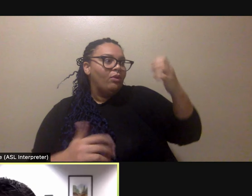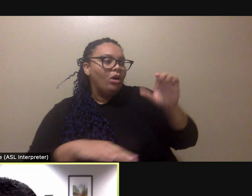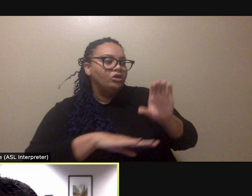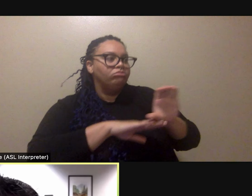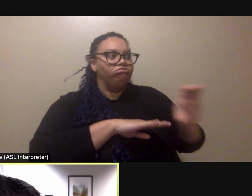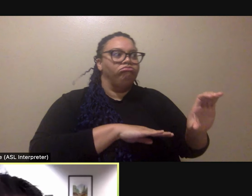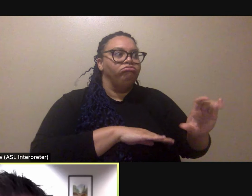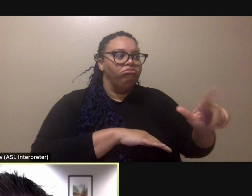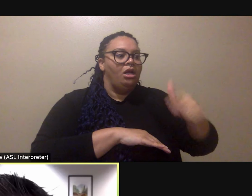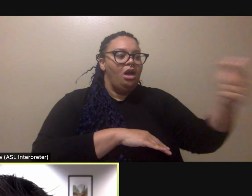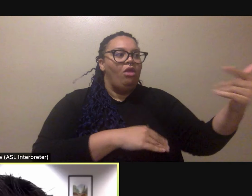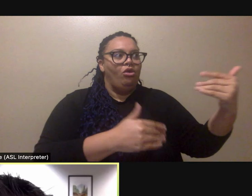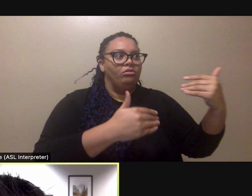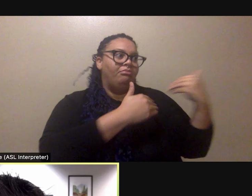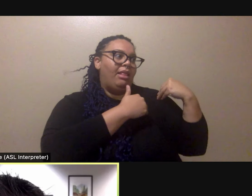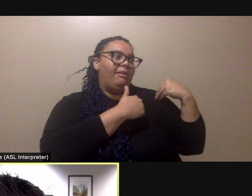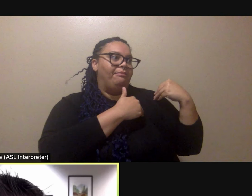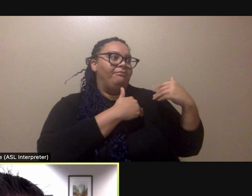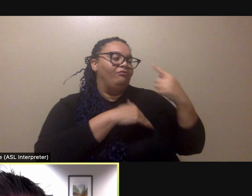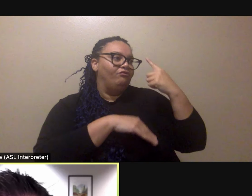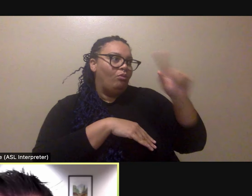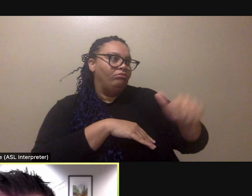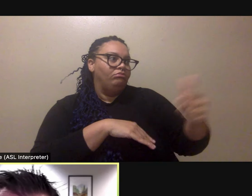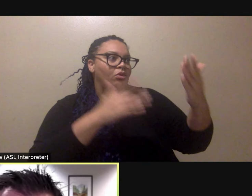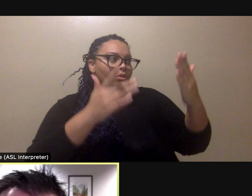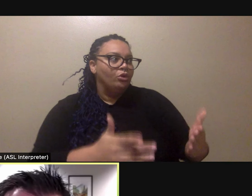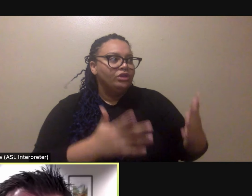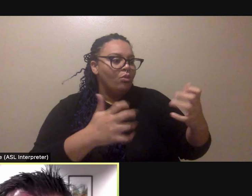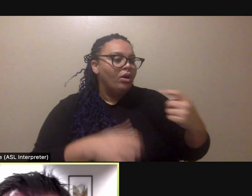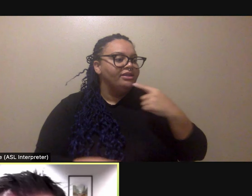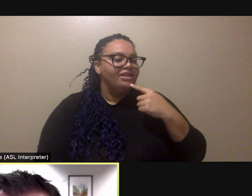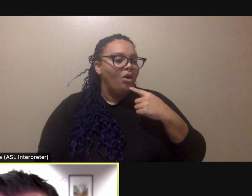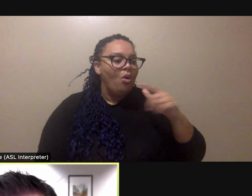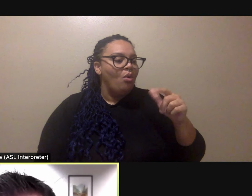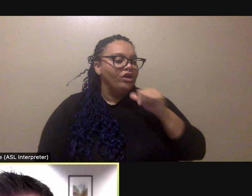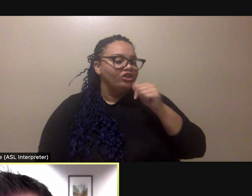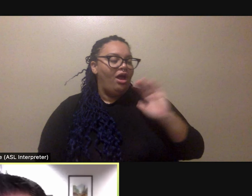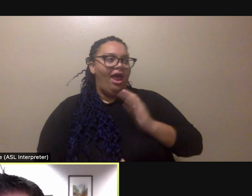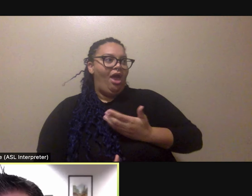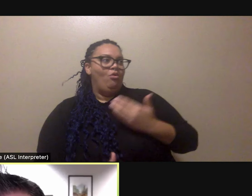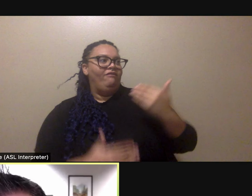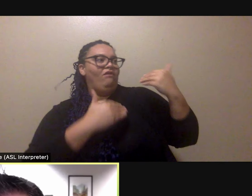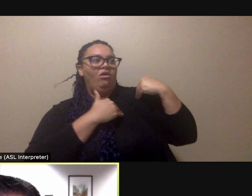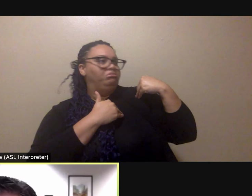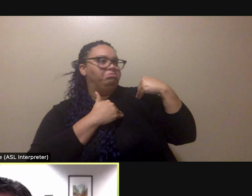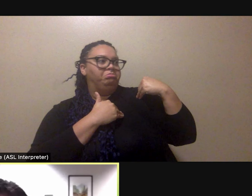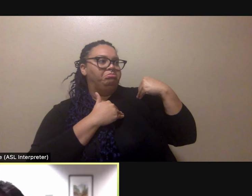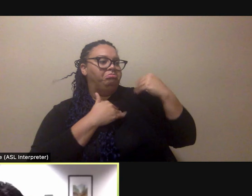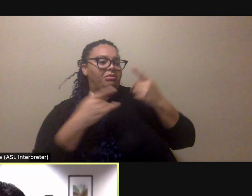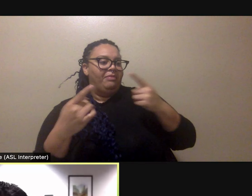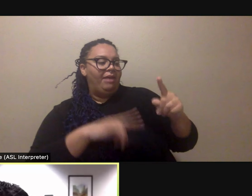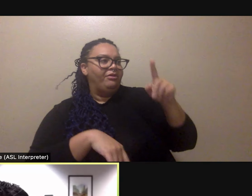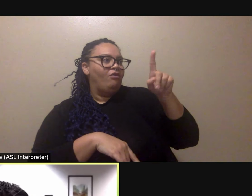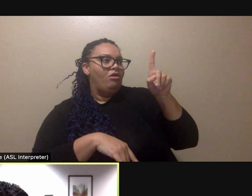Declaration of Independence, try to blame the King of England, because he wanted to try to say someone else's fault, not ours, that this has been going on 150